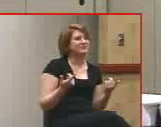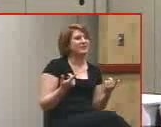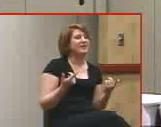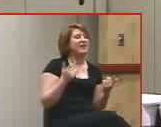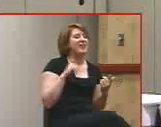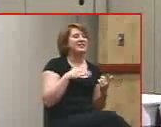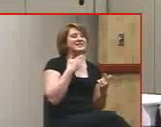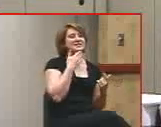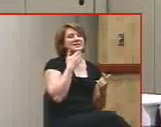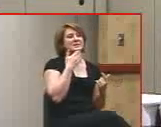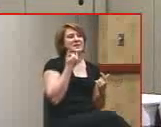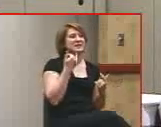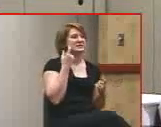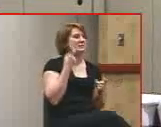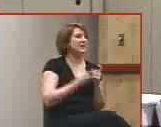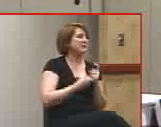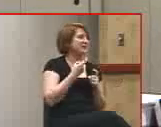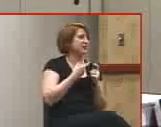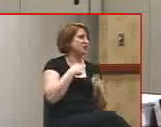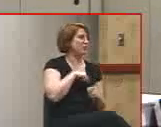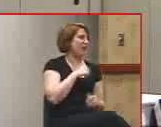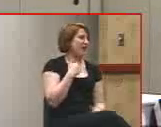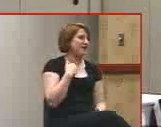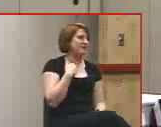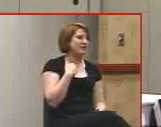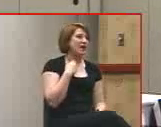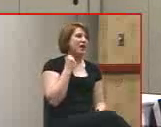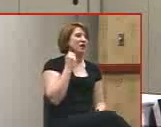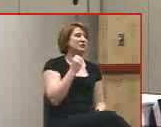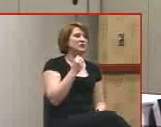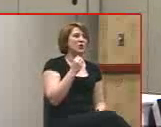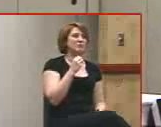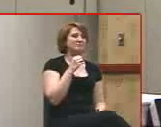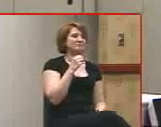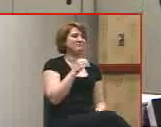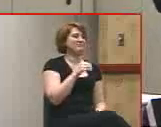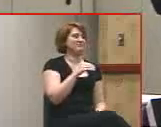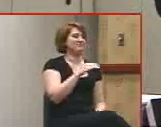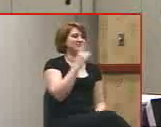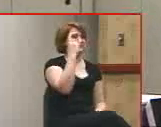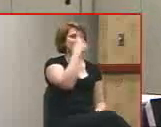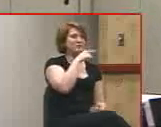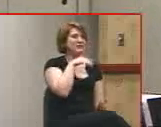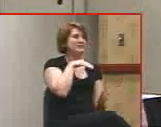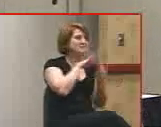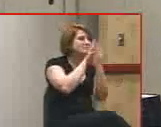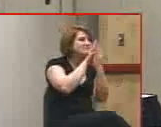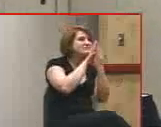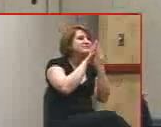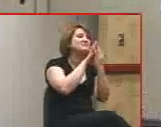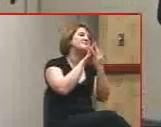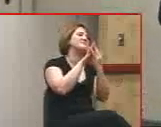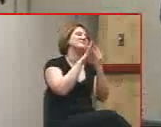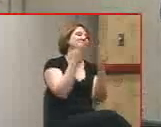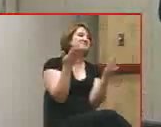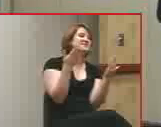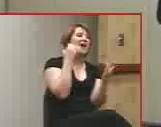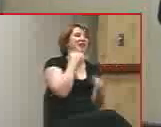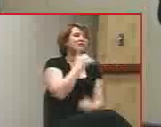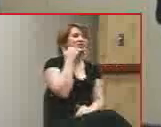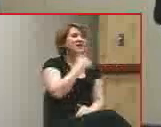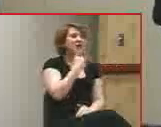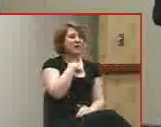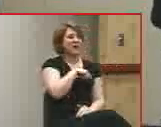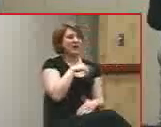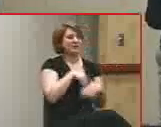it's the best manipulation we've got. It's so out there in your face, and, you know, it's that pre-correct. It's every day when